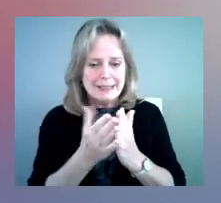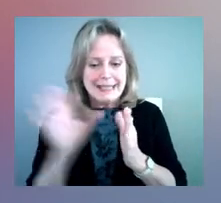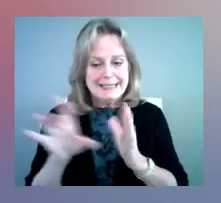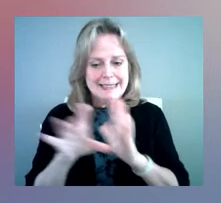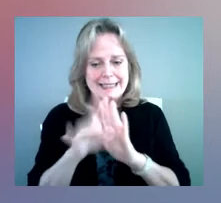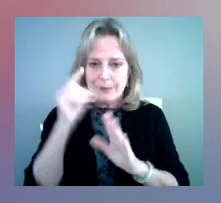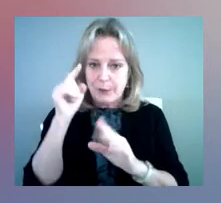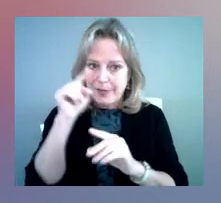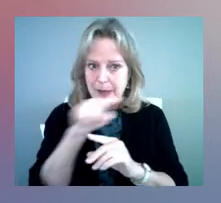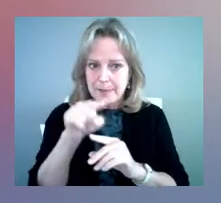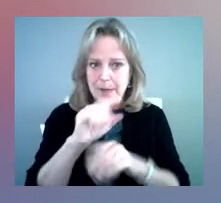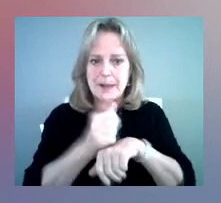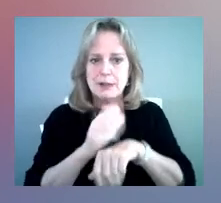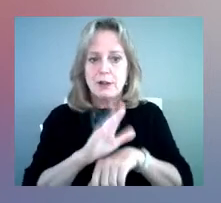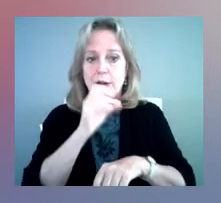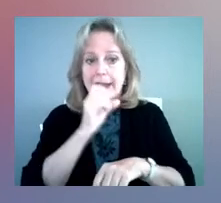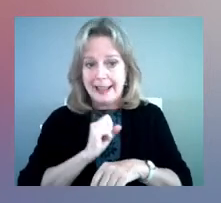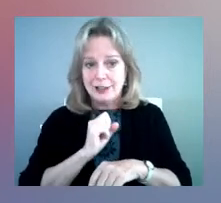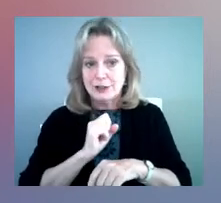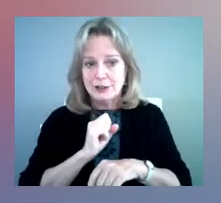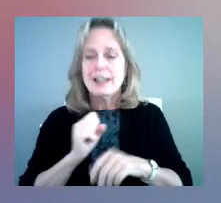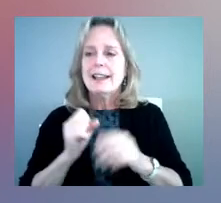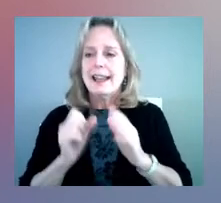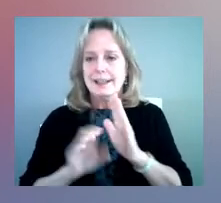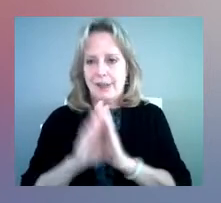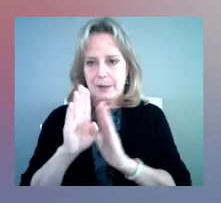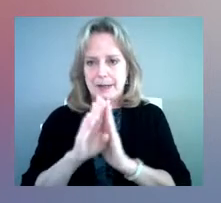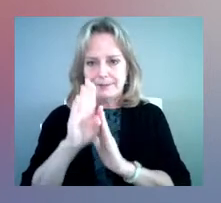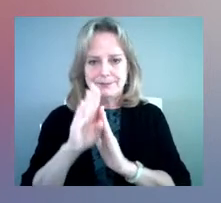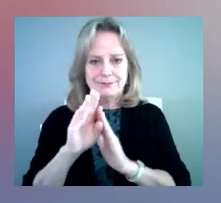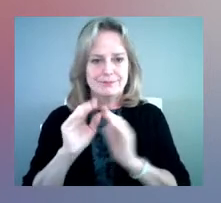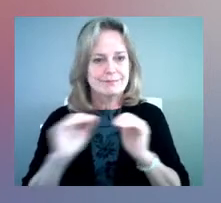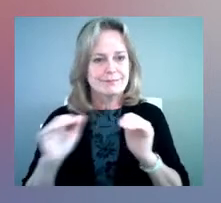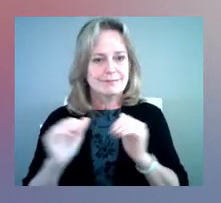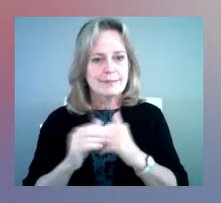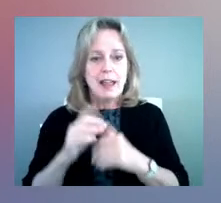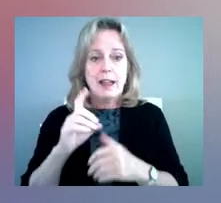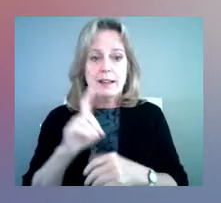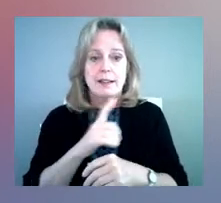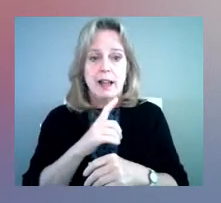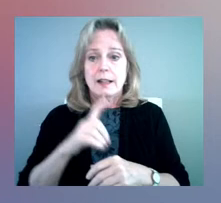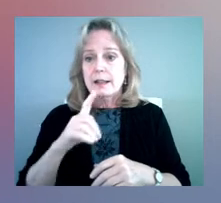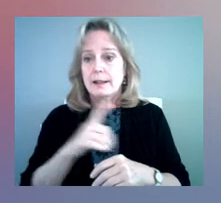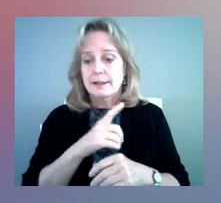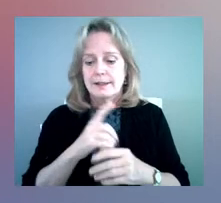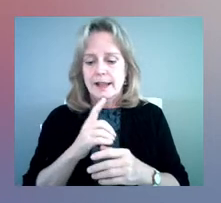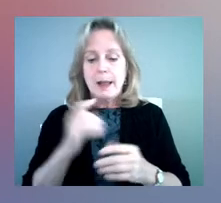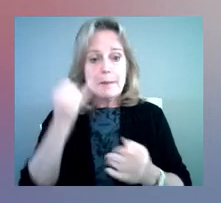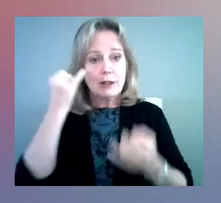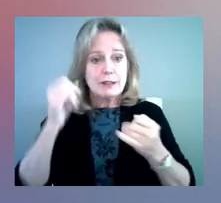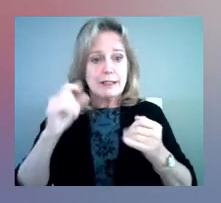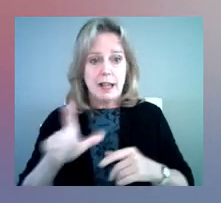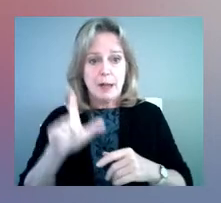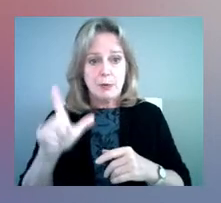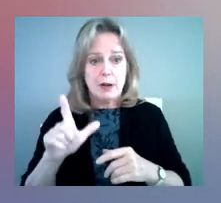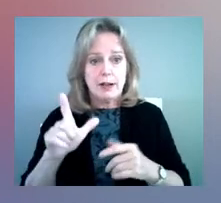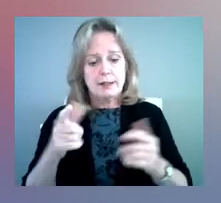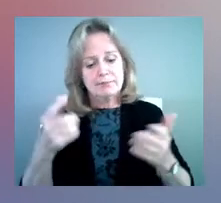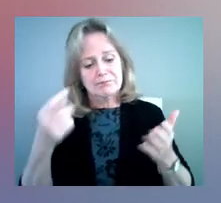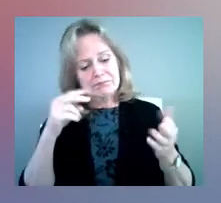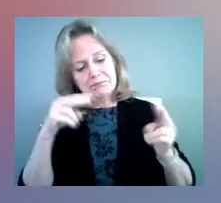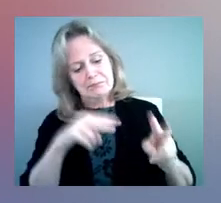them based on their age and development. Dolly Parton's Imagination Library exposes our